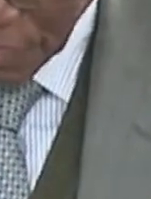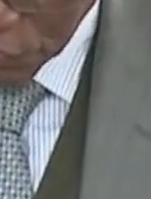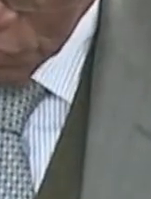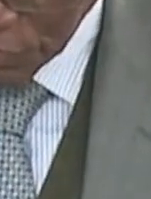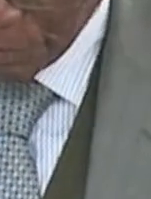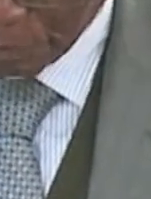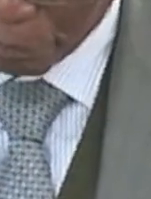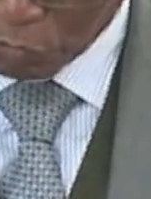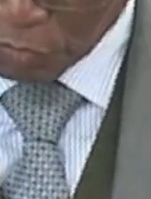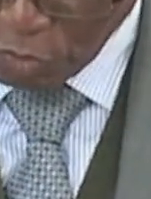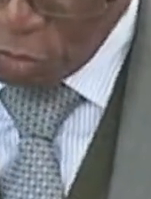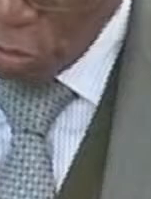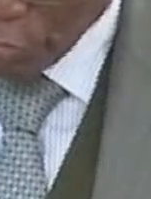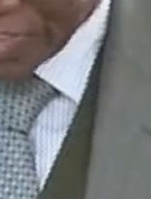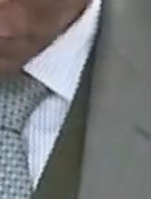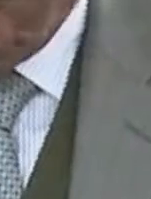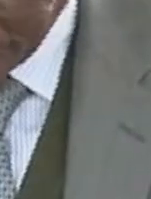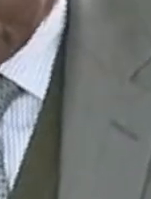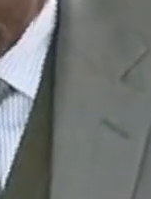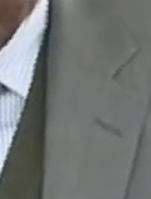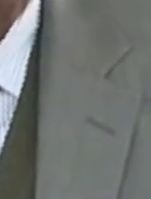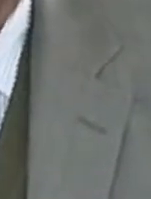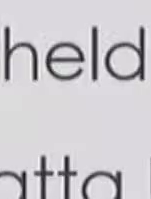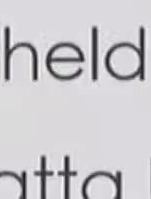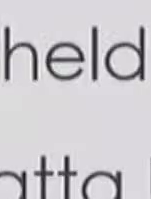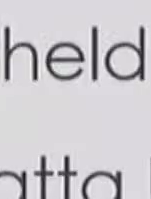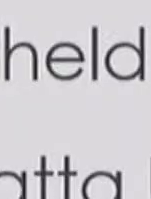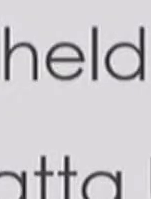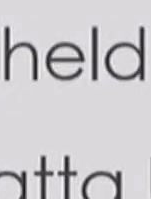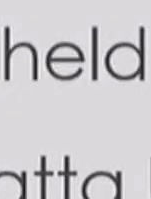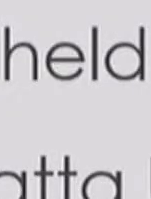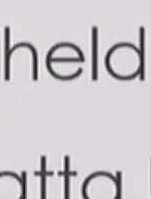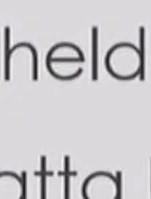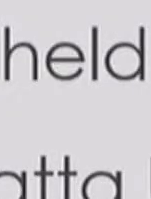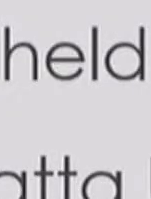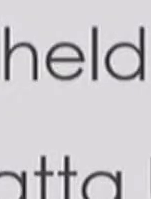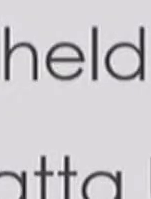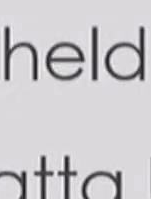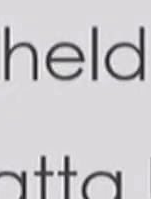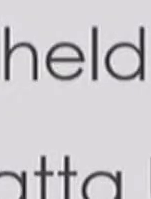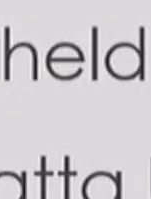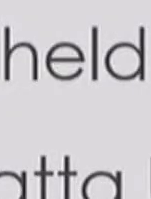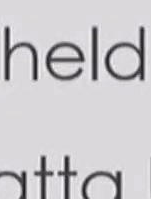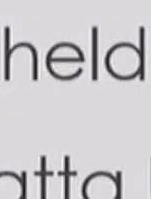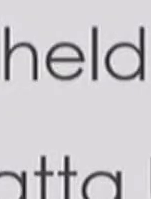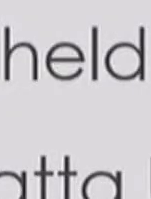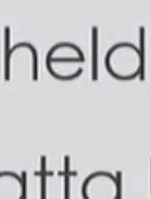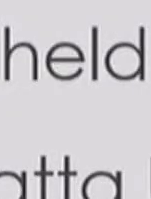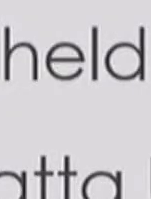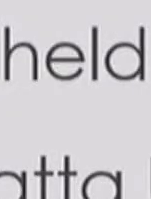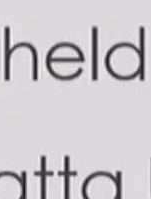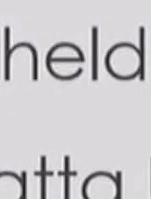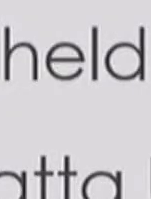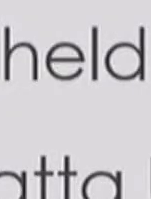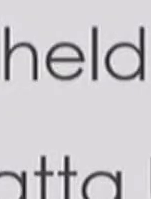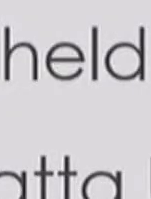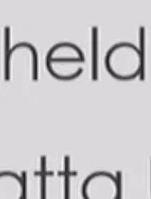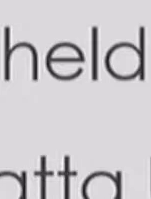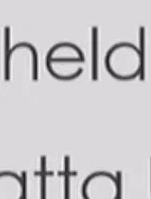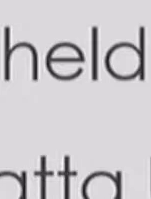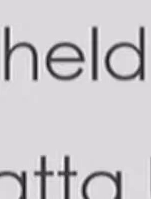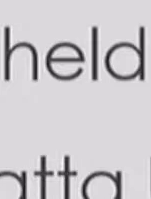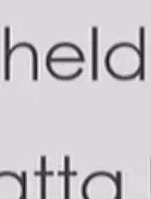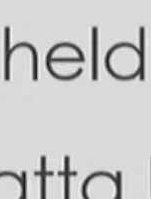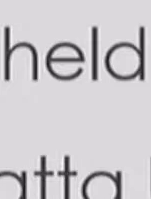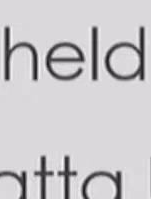distinguished guests, on the strengthening of the future of higher education through strategic